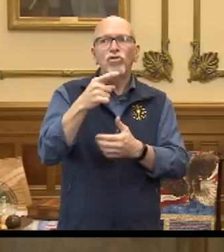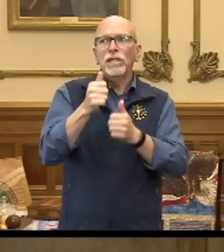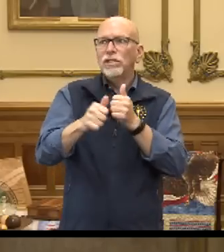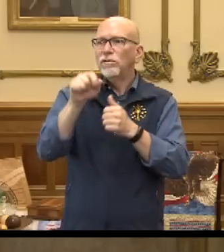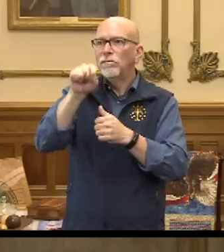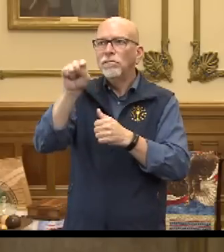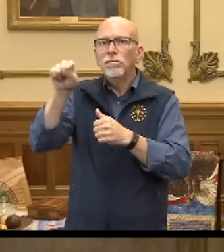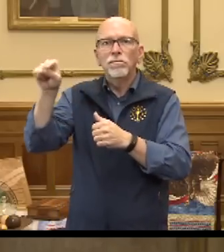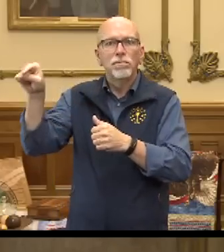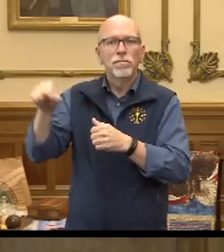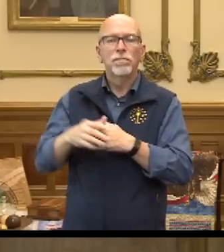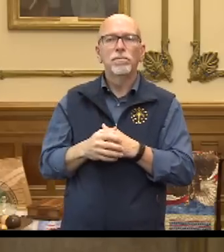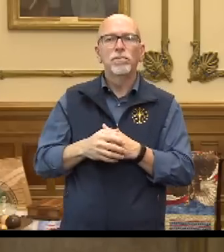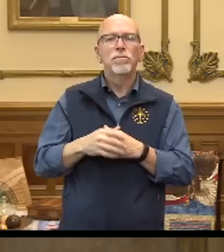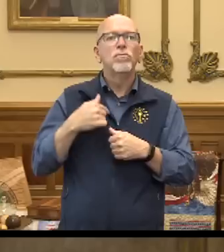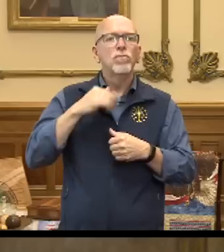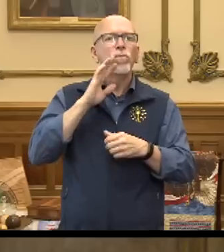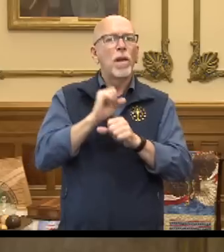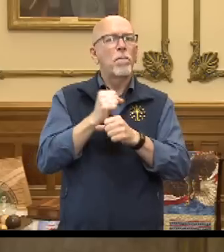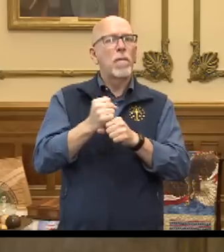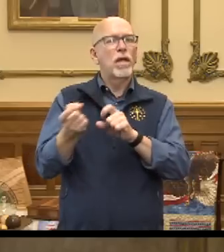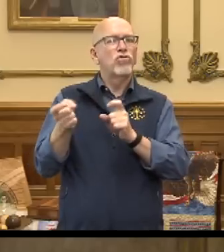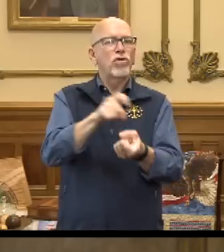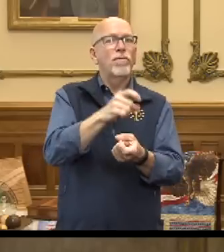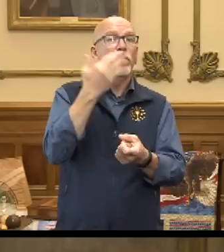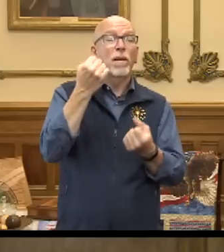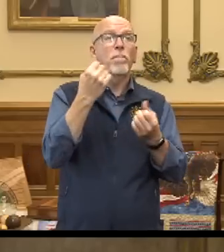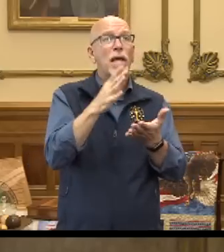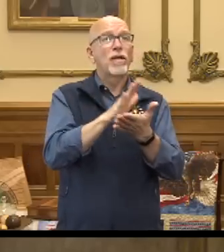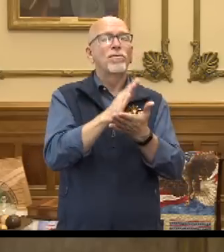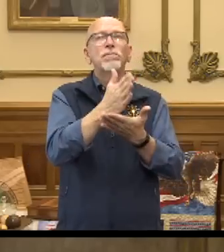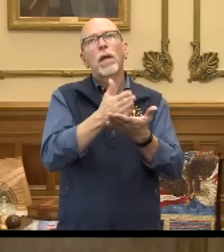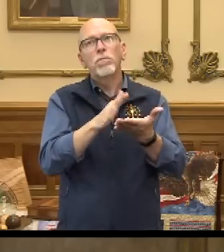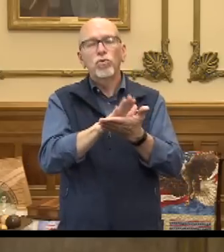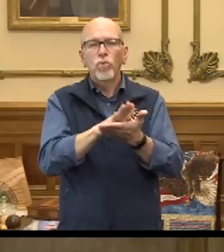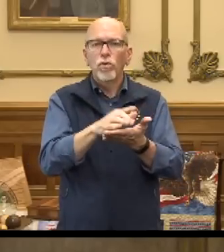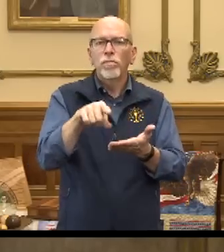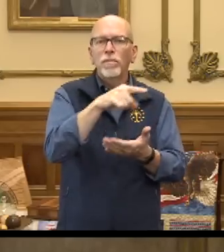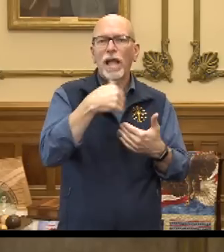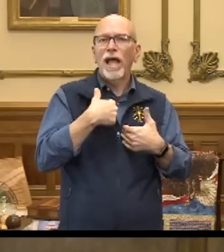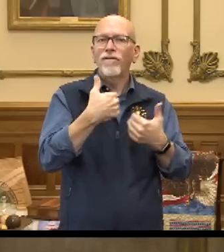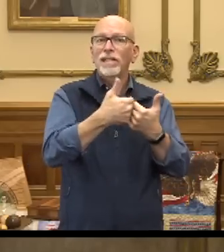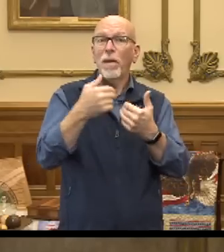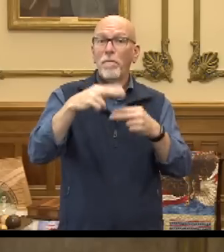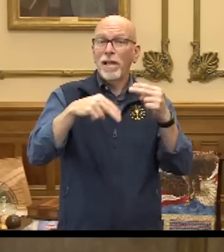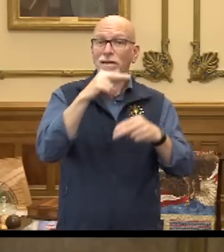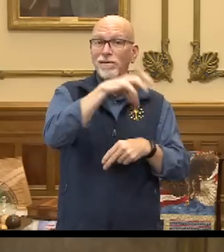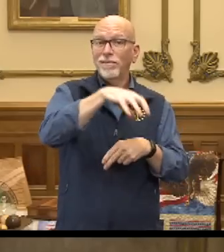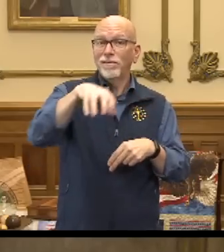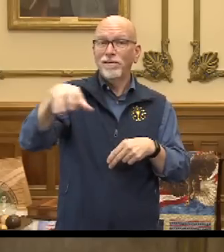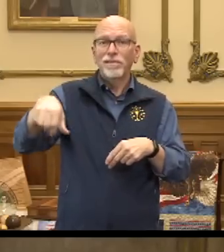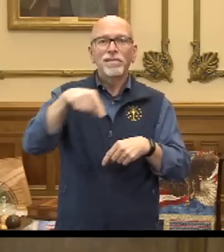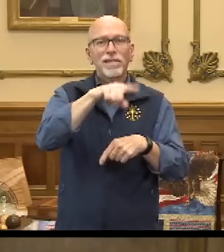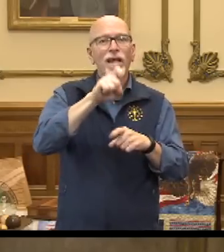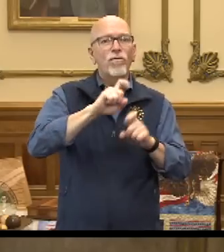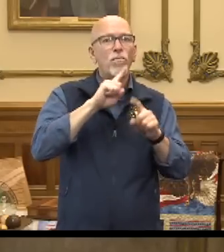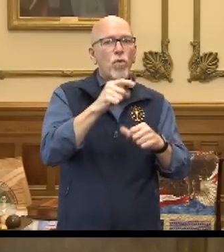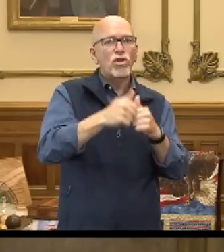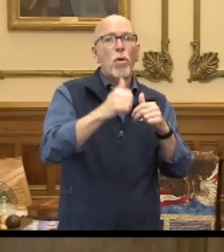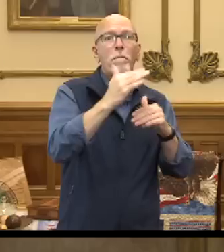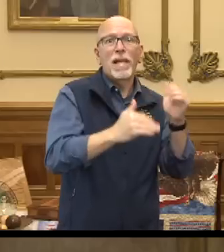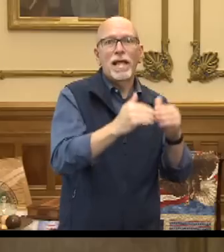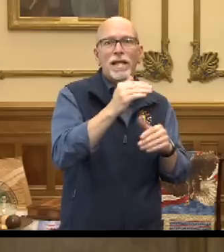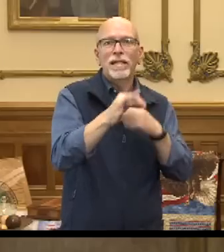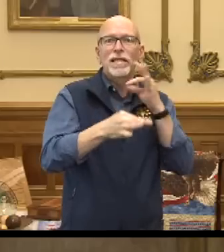schools. We'll be making this shift because many schools, or some schools, have separate buildings and need to report by building rather than